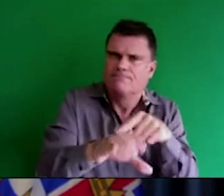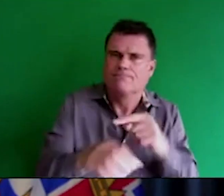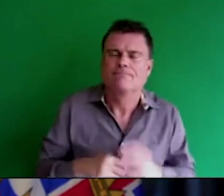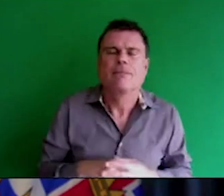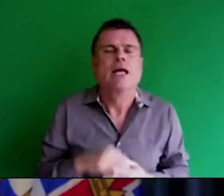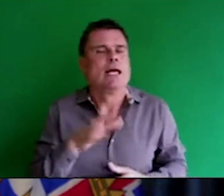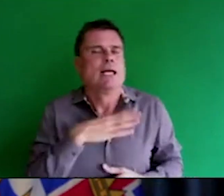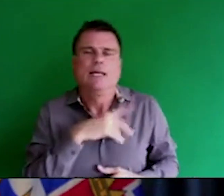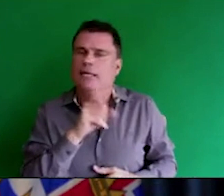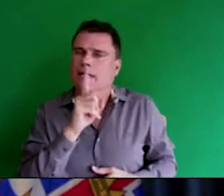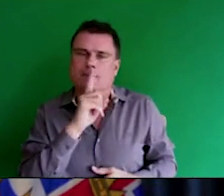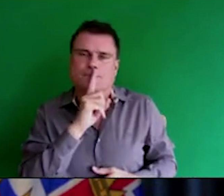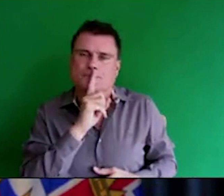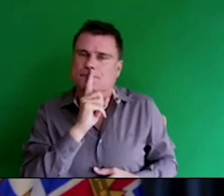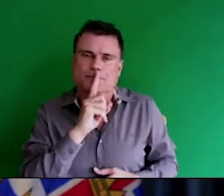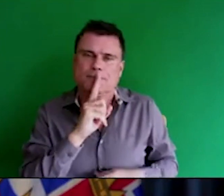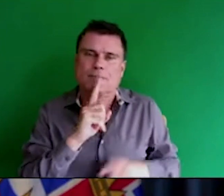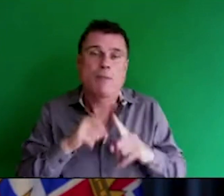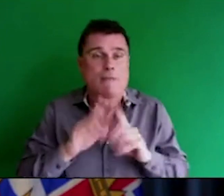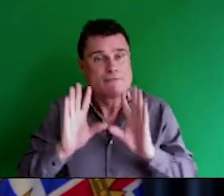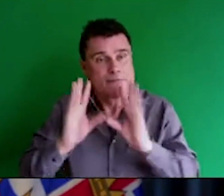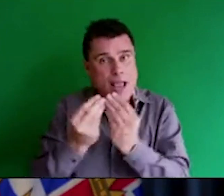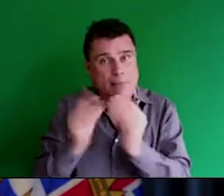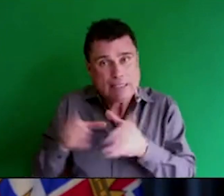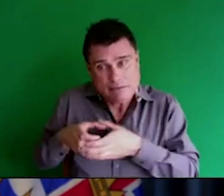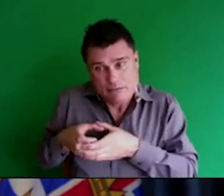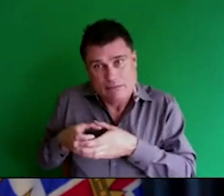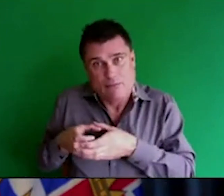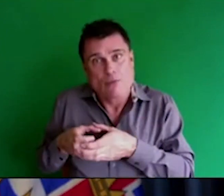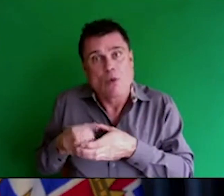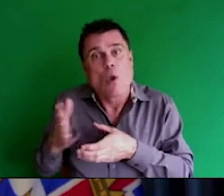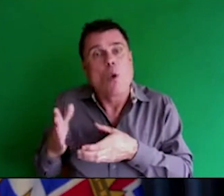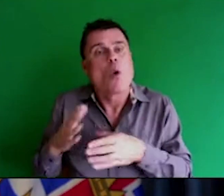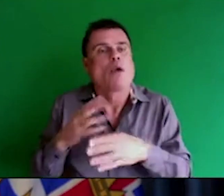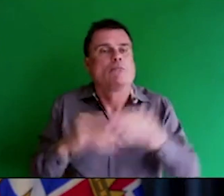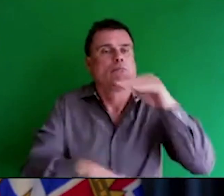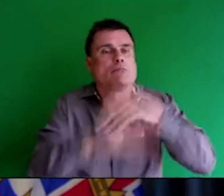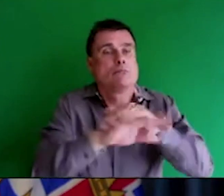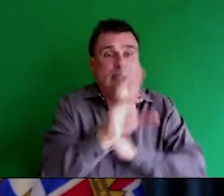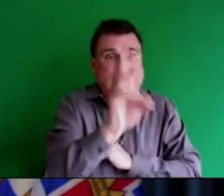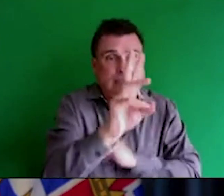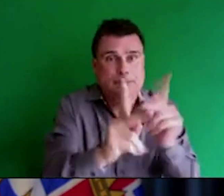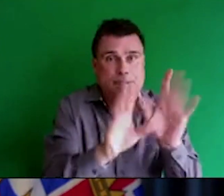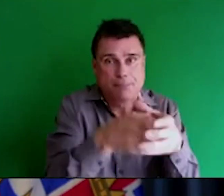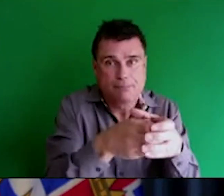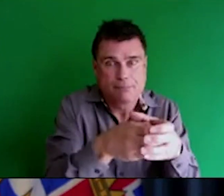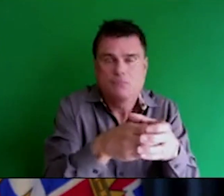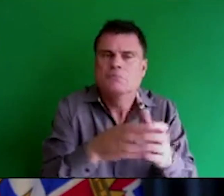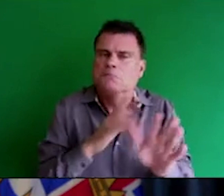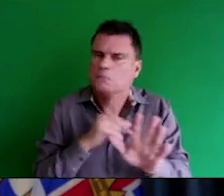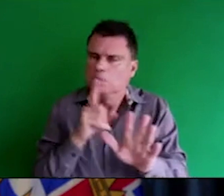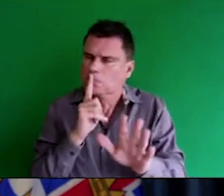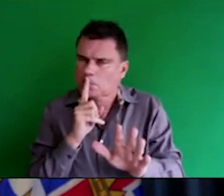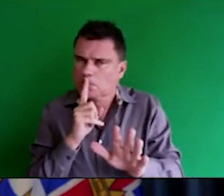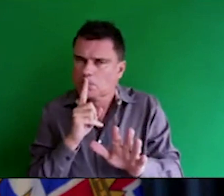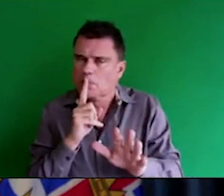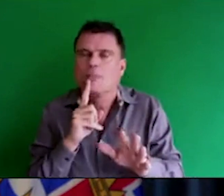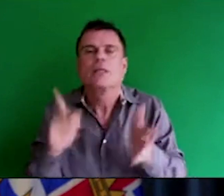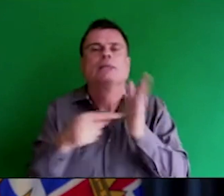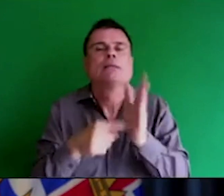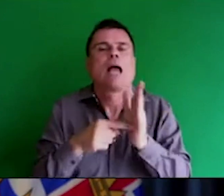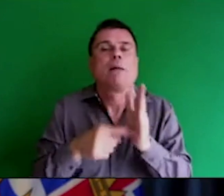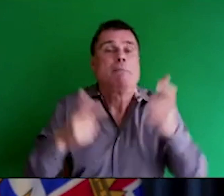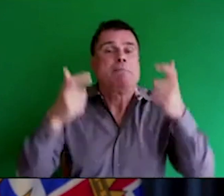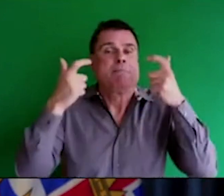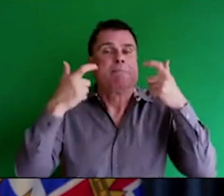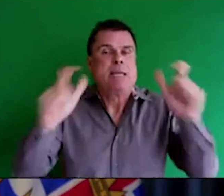units that I believe is an enforcement question. I think that people have to understand that large weddings, large